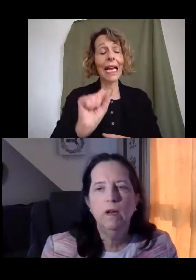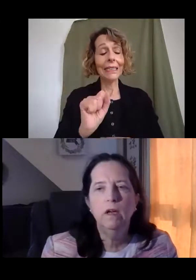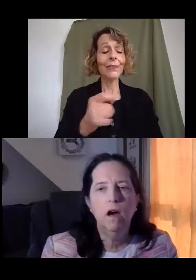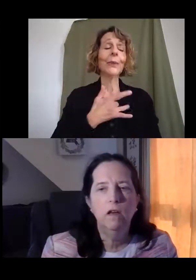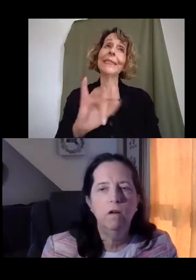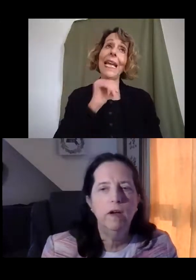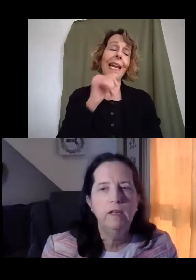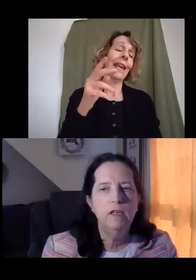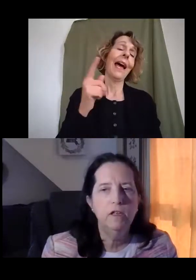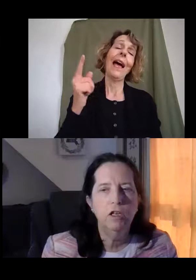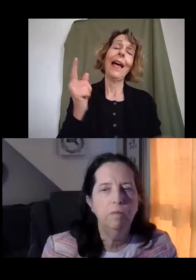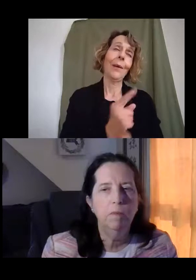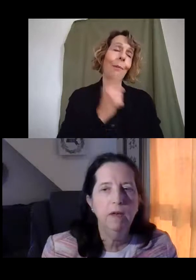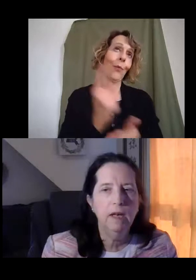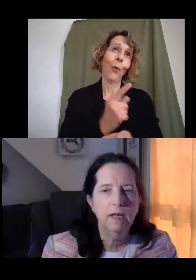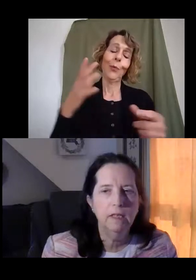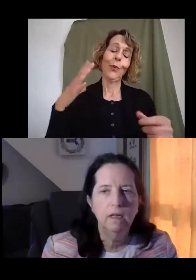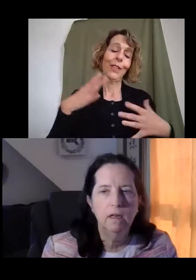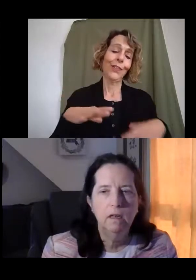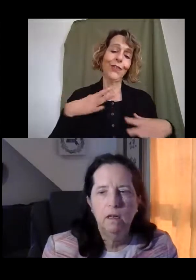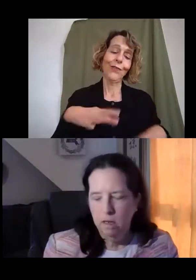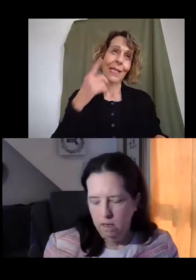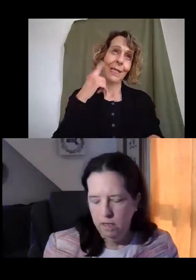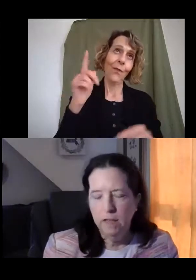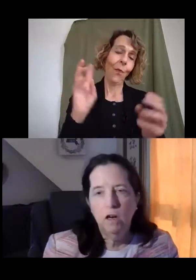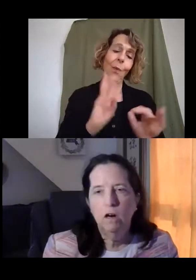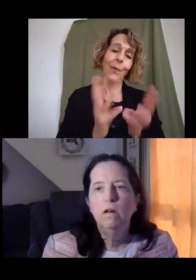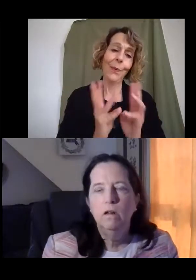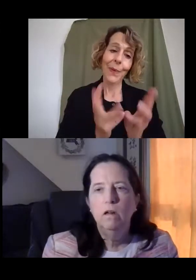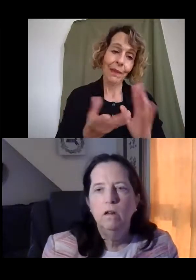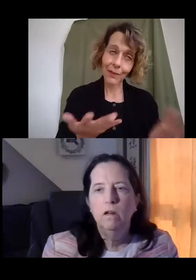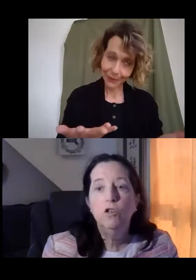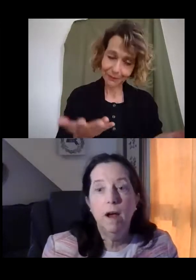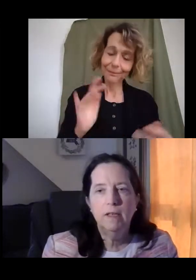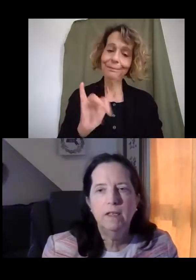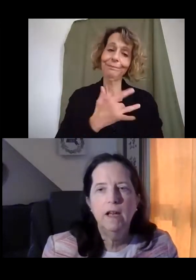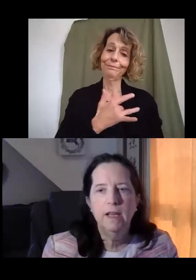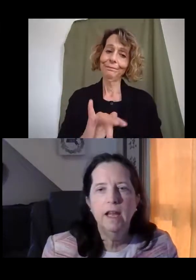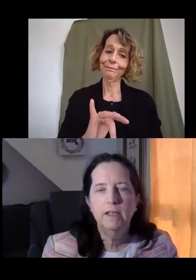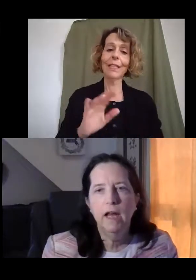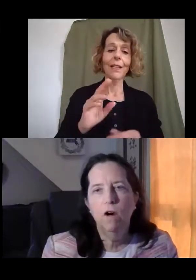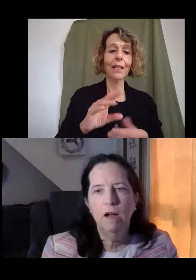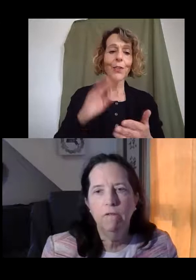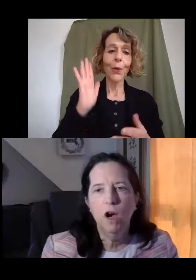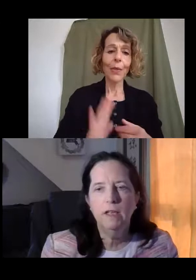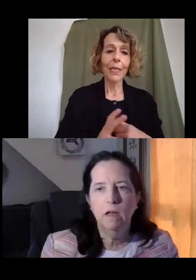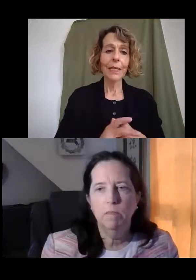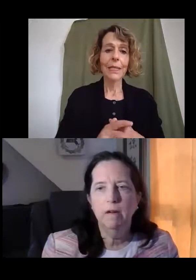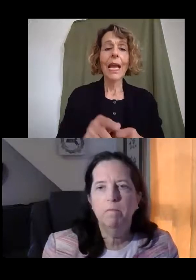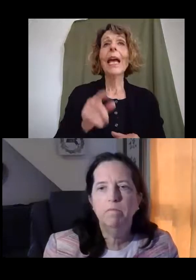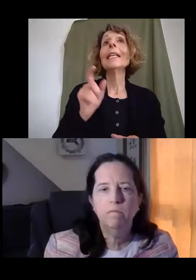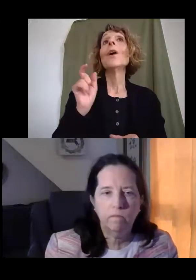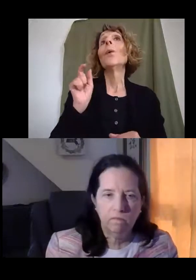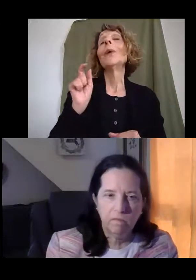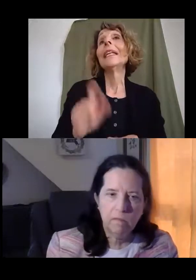they're going on their orientation and mobility lesson, that they're dressed and they can't say, well, I forgot